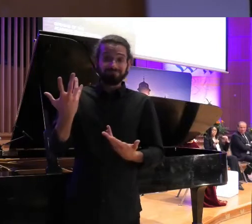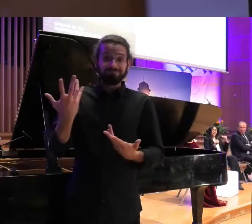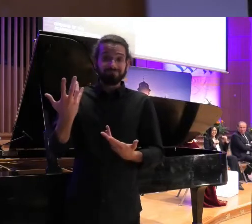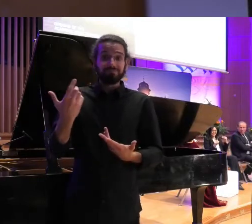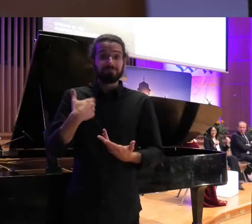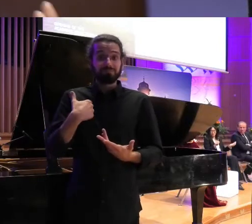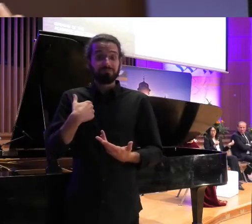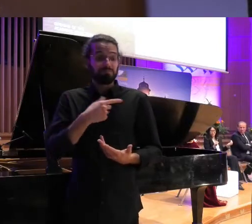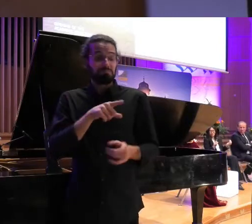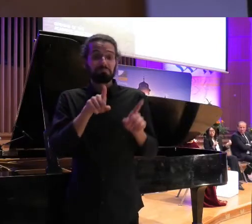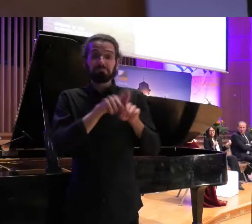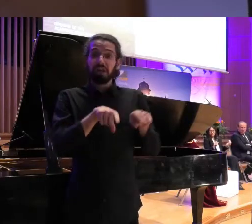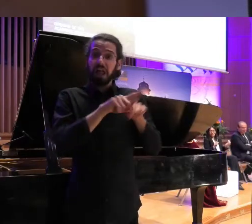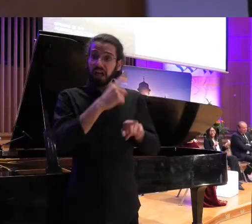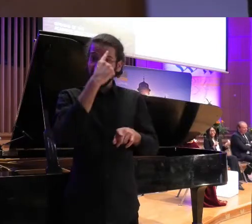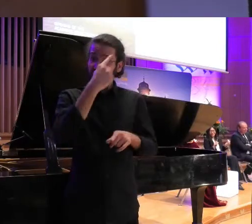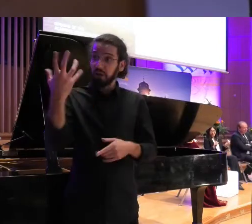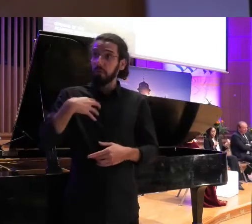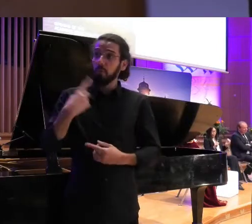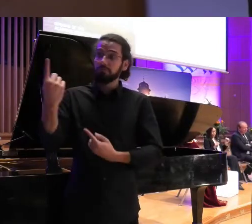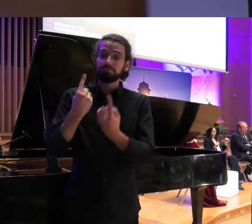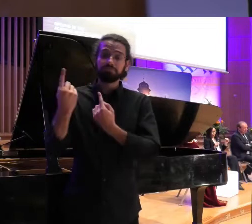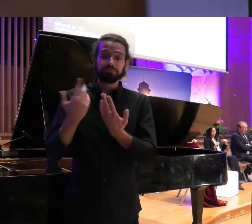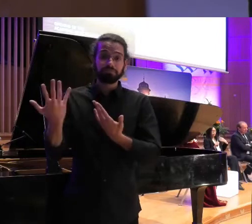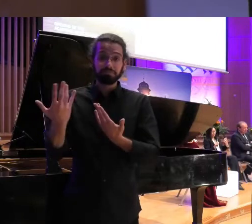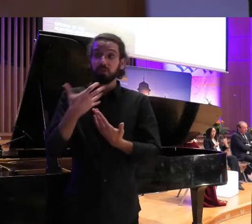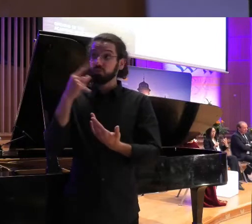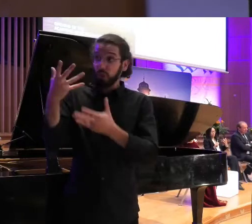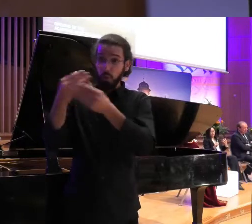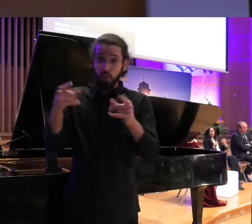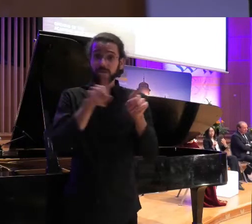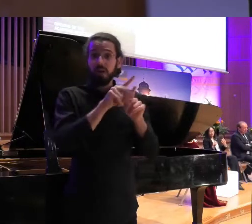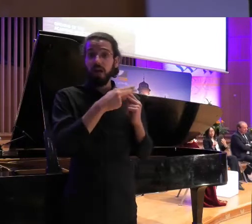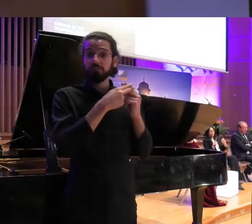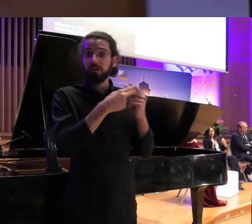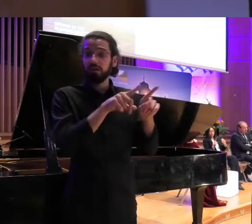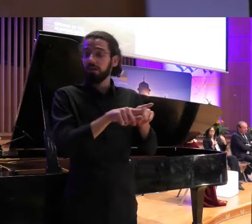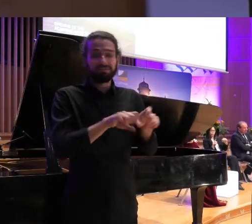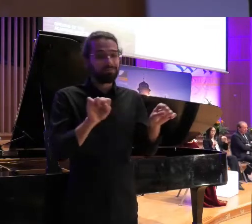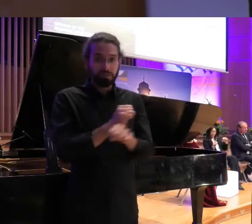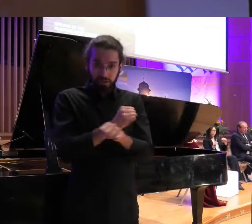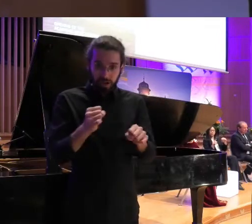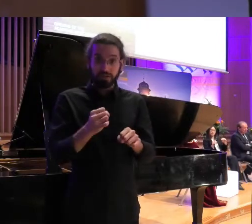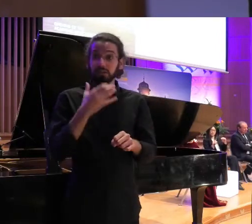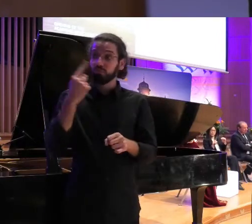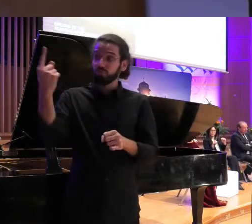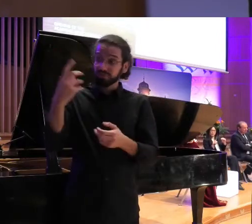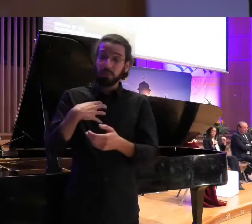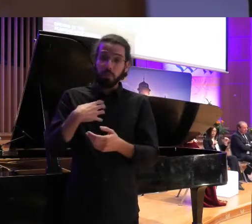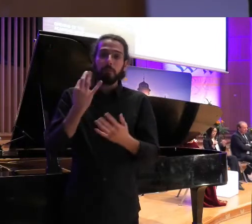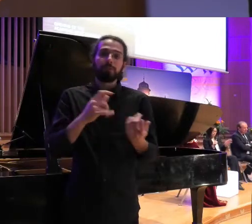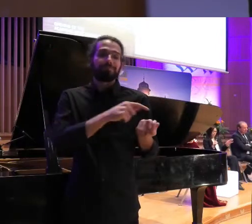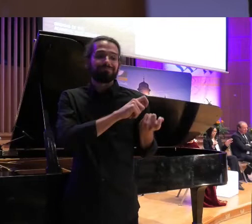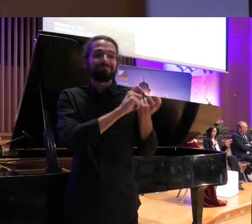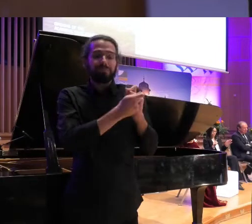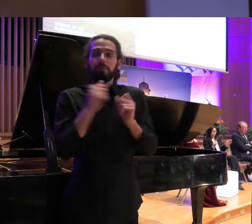same mindset, it doesn't work that way. To overcome this kind of, or to enable mindset change, I think